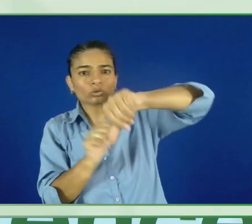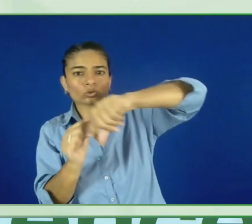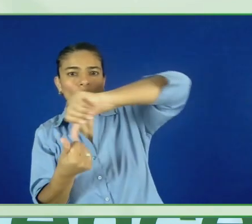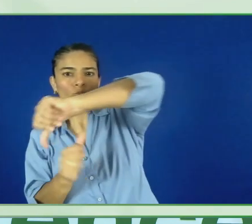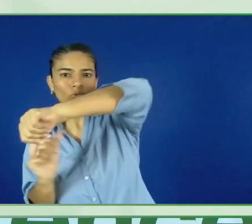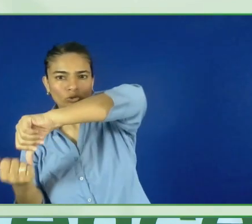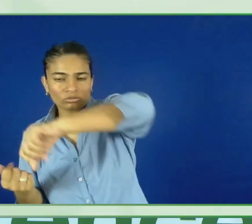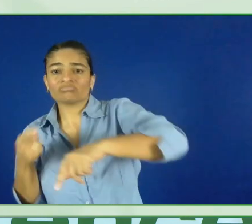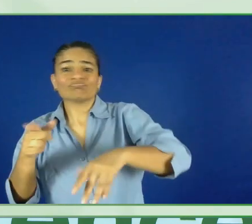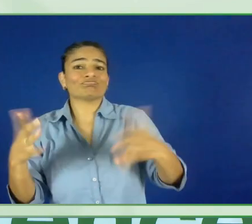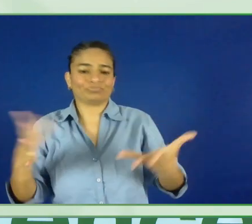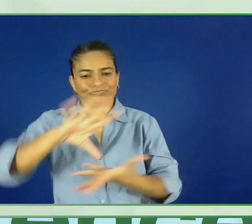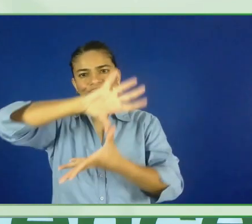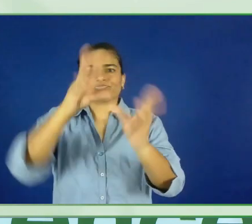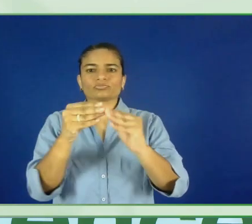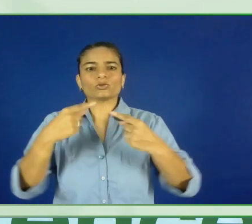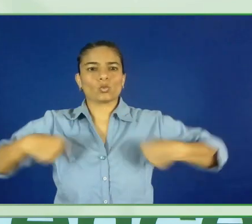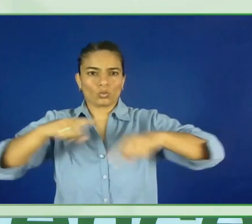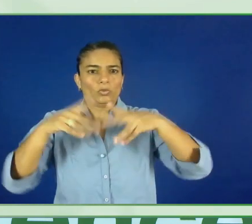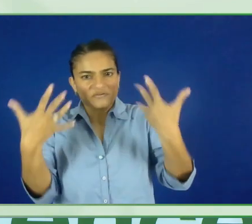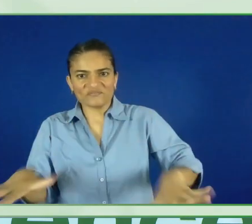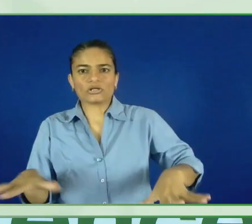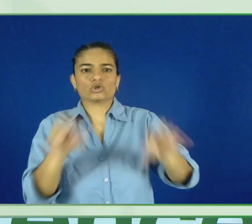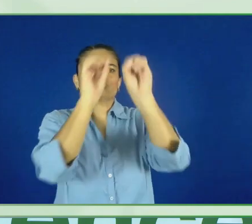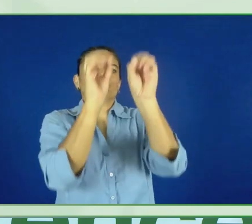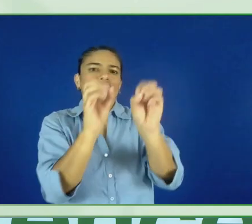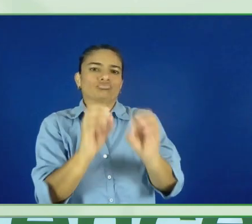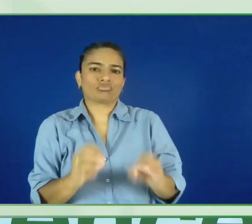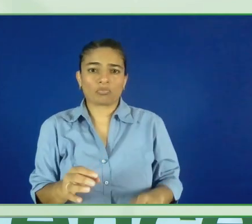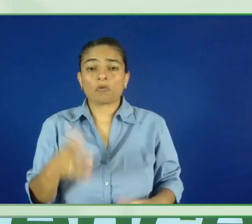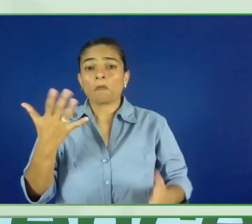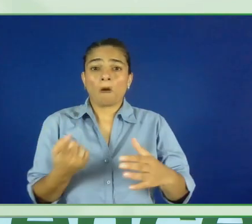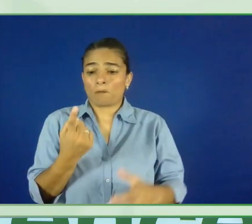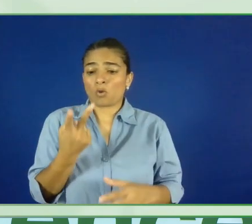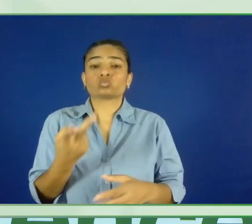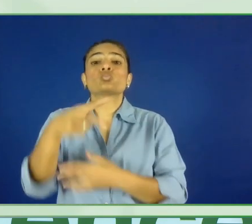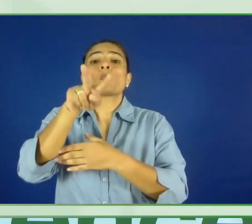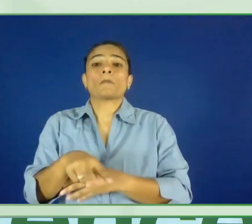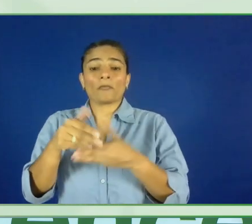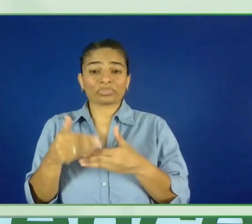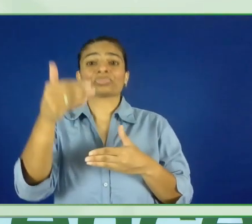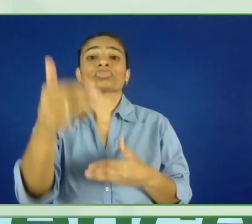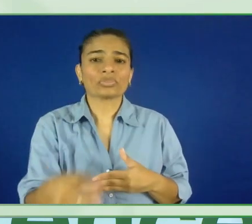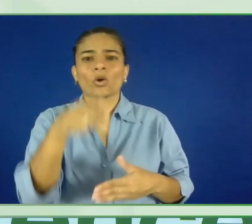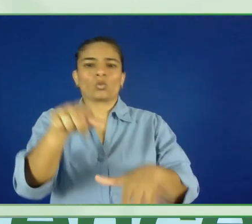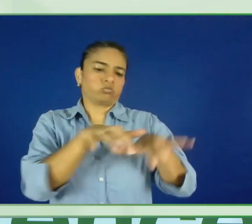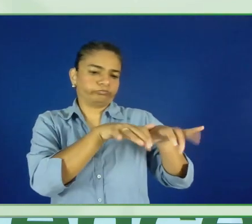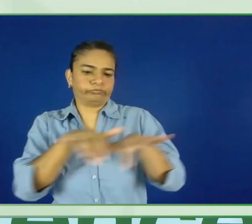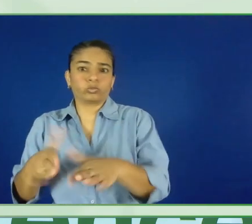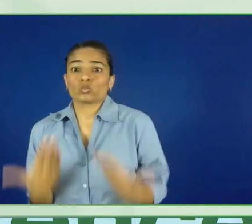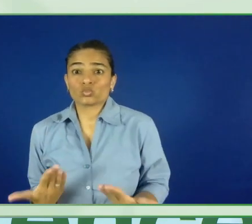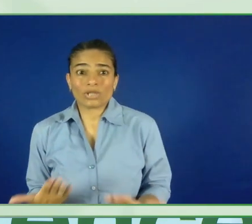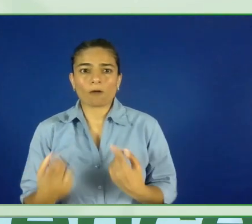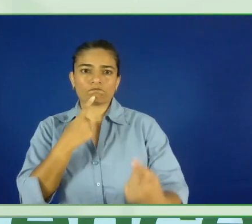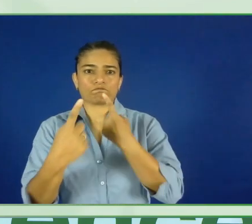So maybe in a month's time, if you type in the name of this session, you will get a recording of this session when you search for this. And